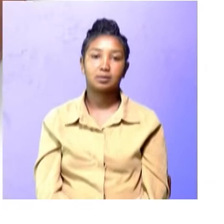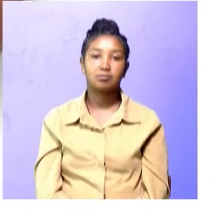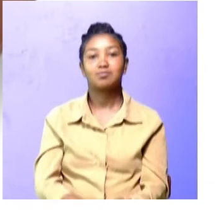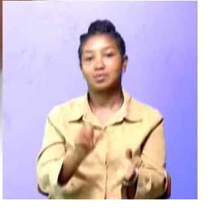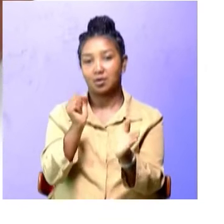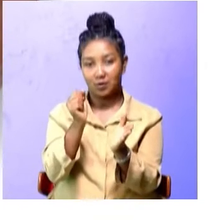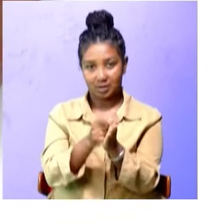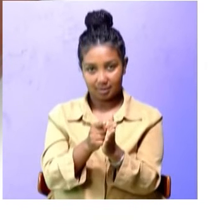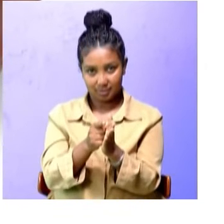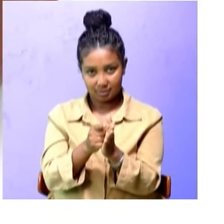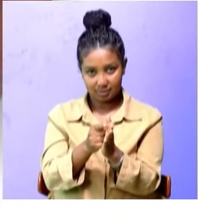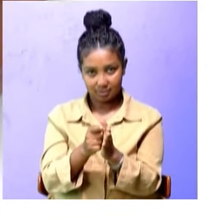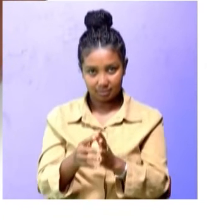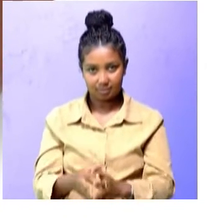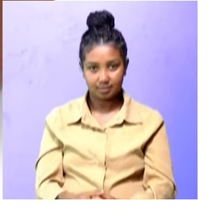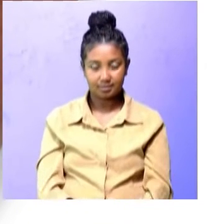For example,